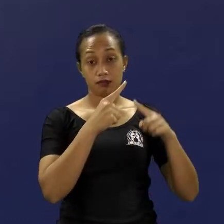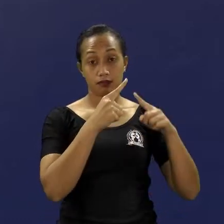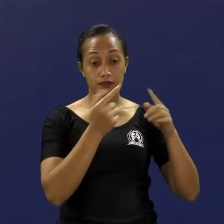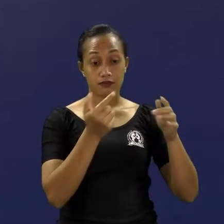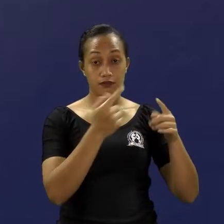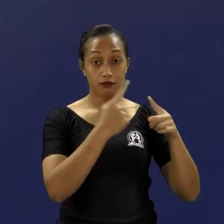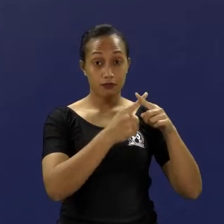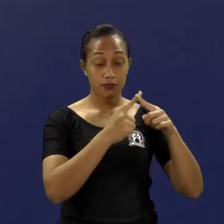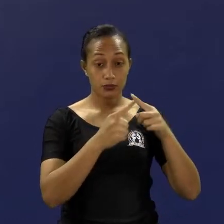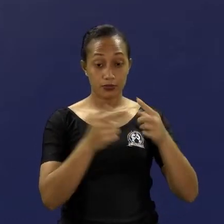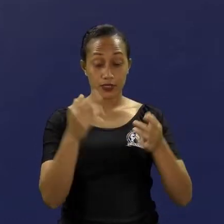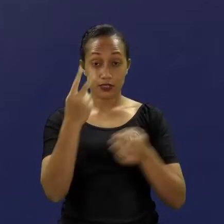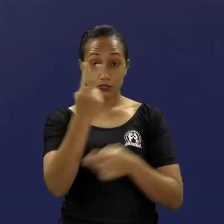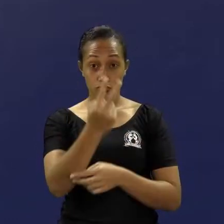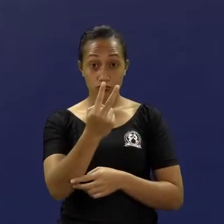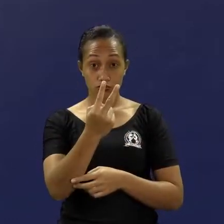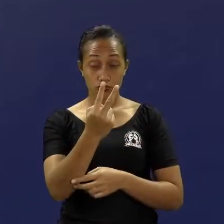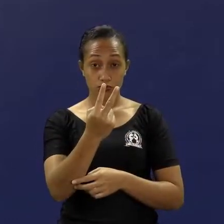lea.